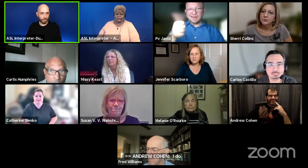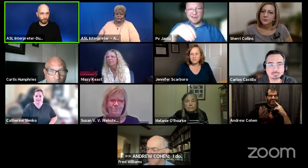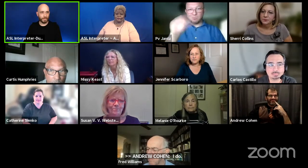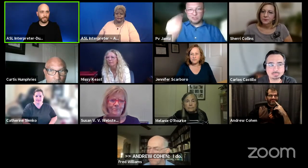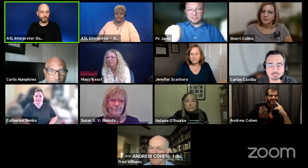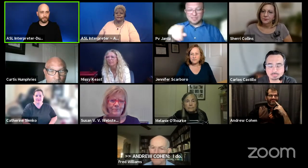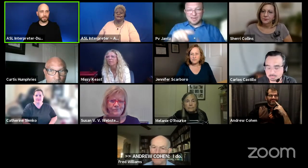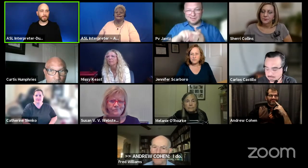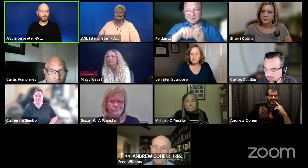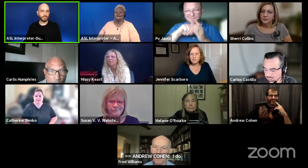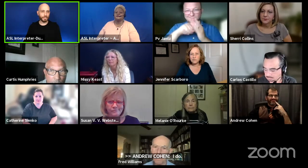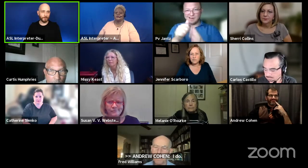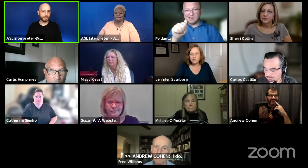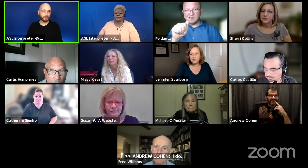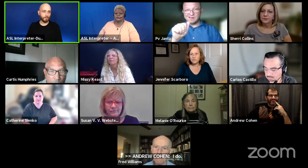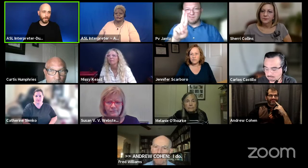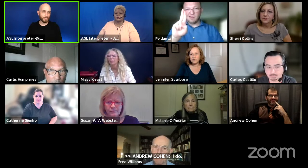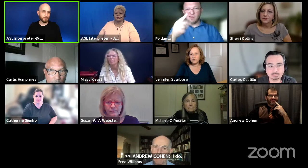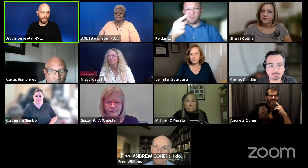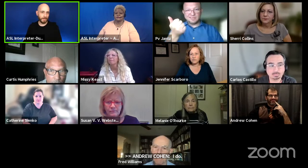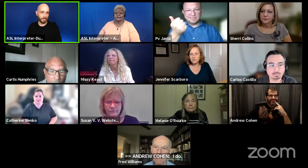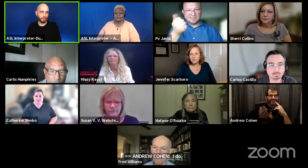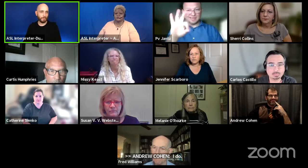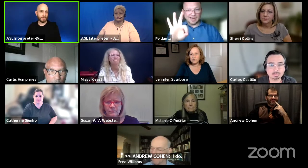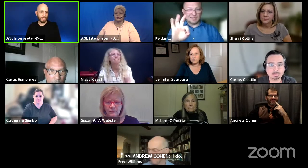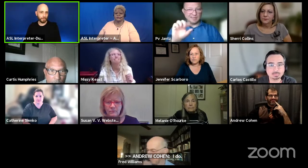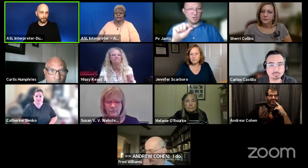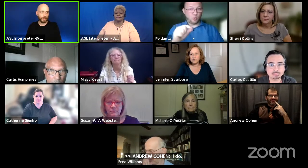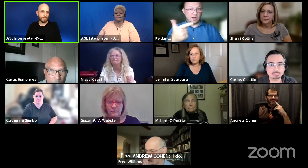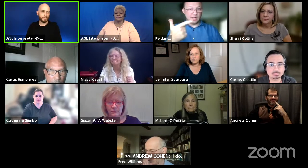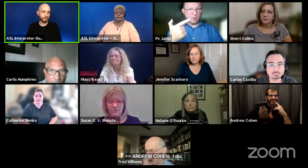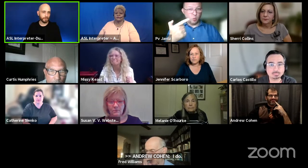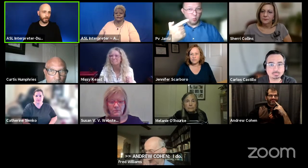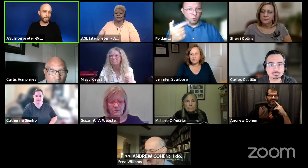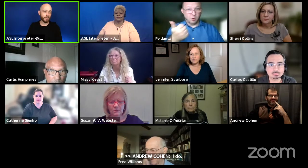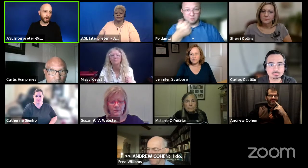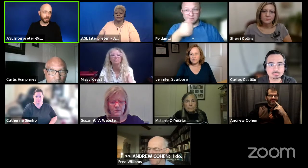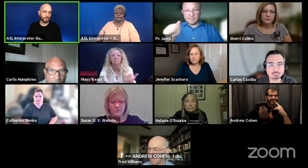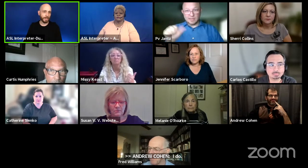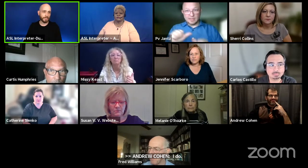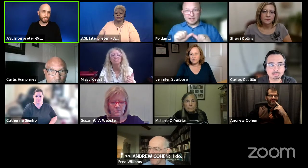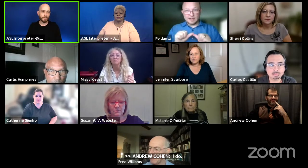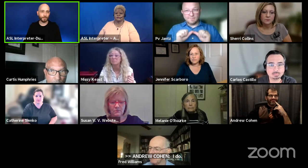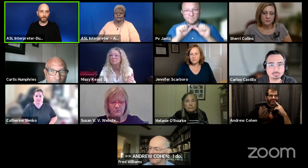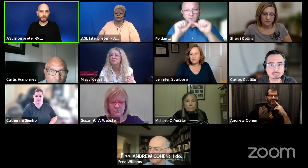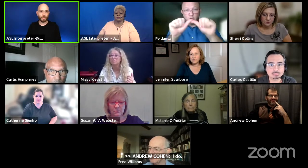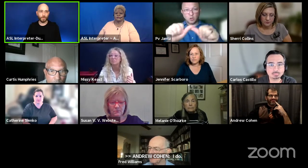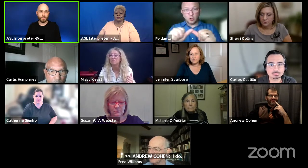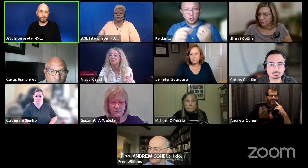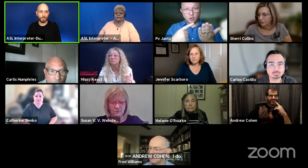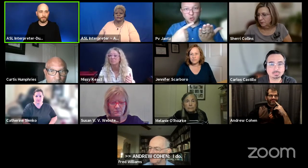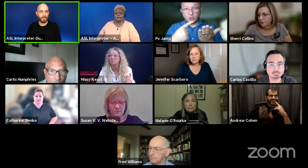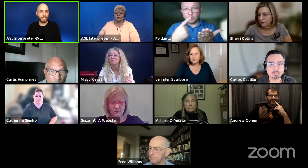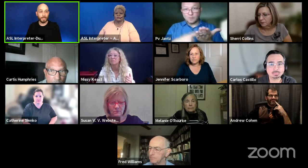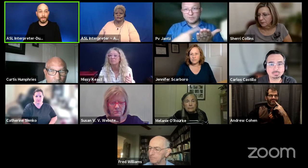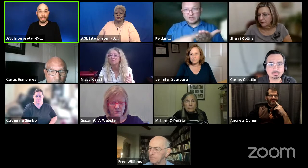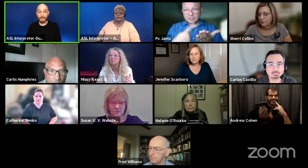to increase Sherry's base pay by 10% starting August 19th,